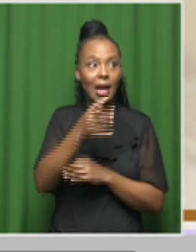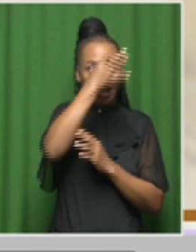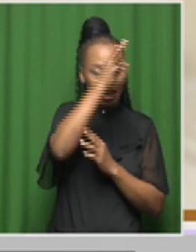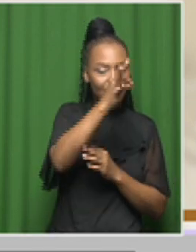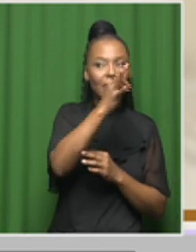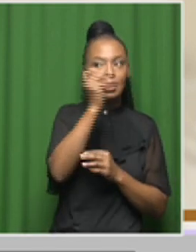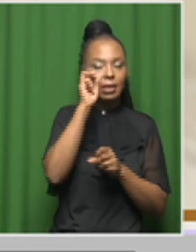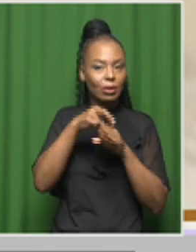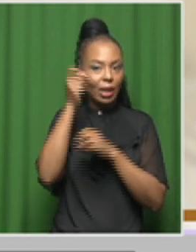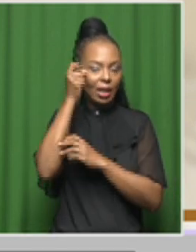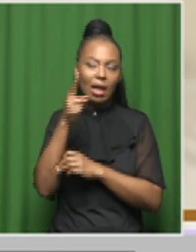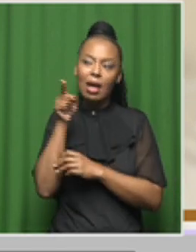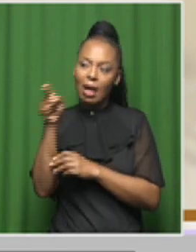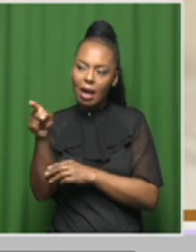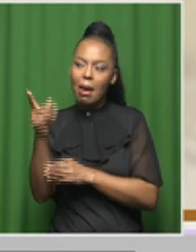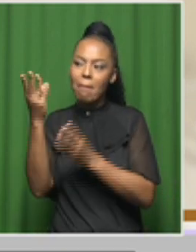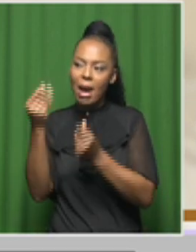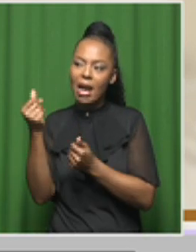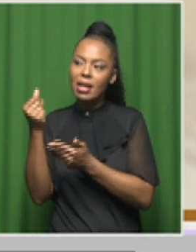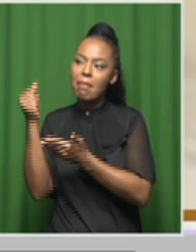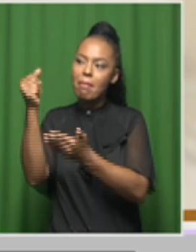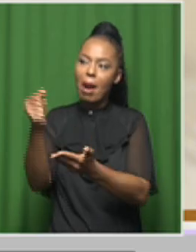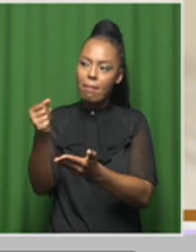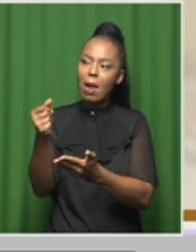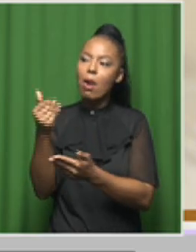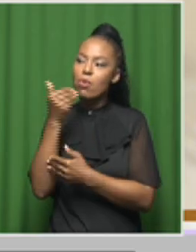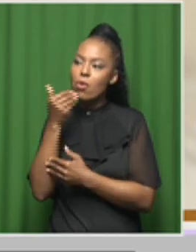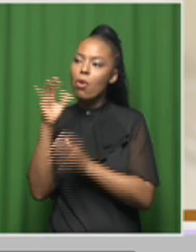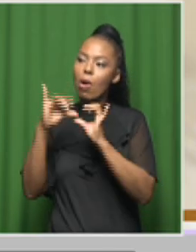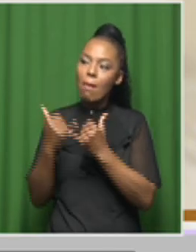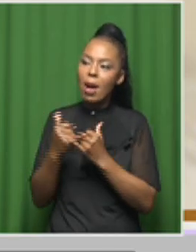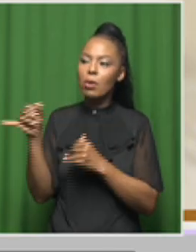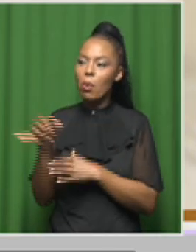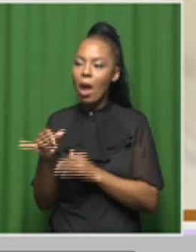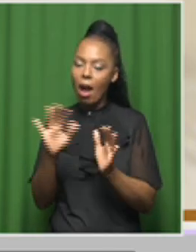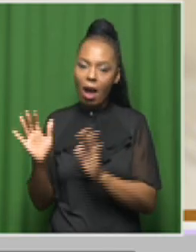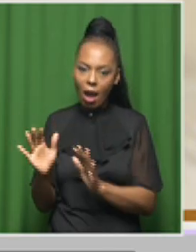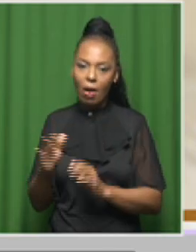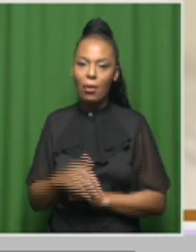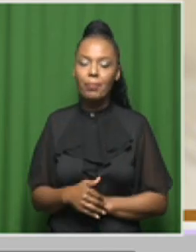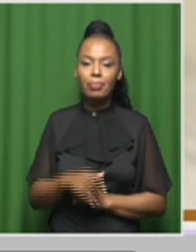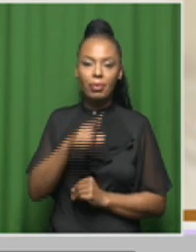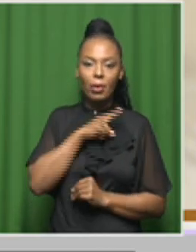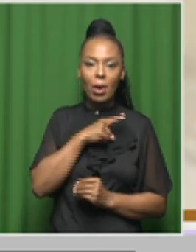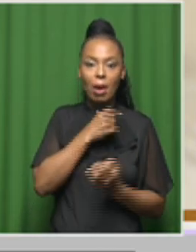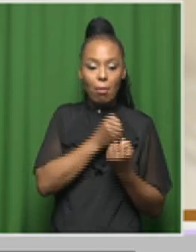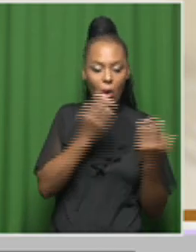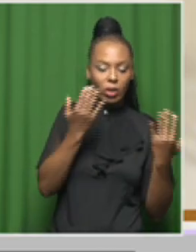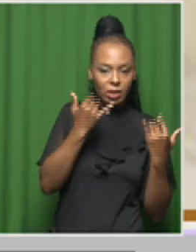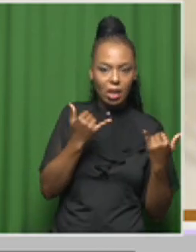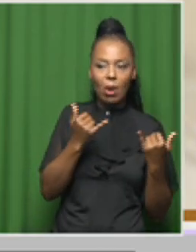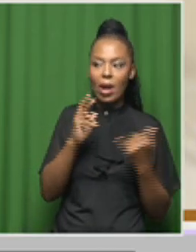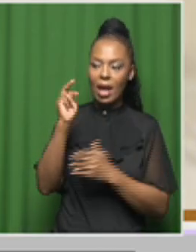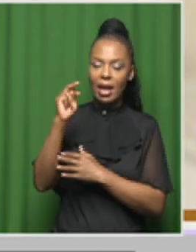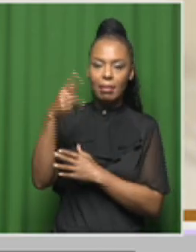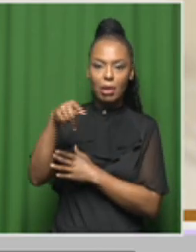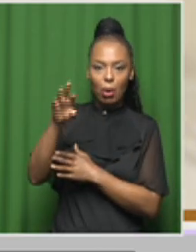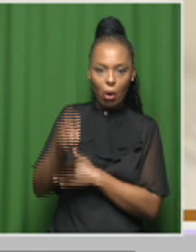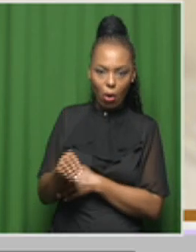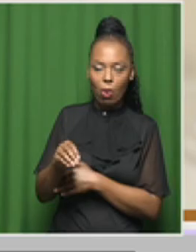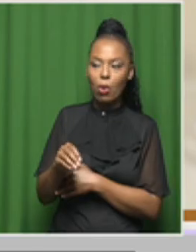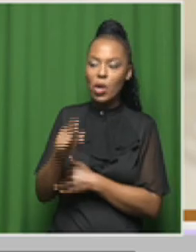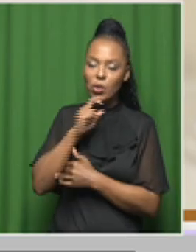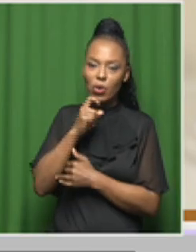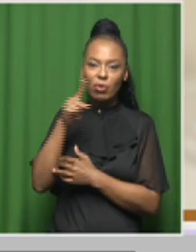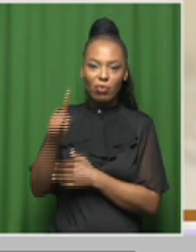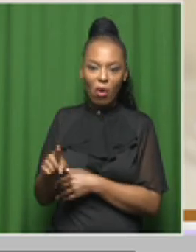terror financing also has been proven that it is used, NPOs are used to fund such. Sometimes NPOs